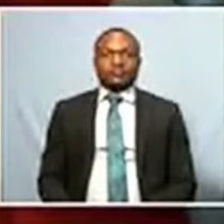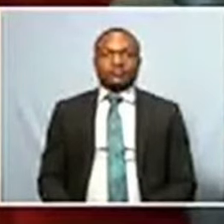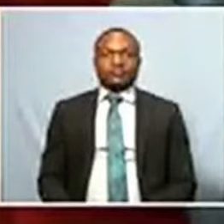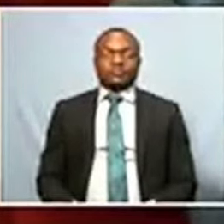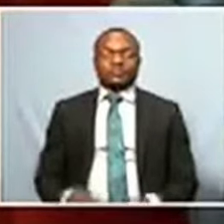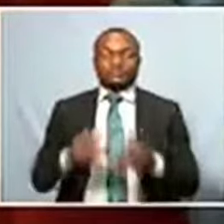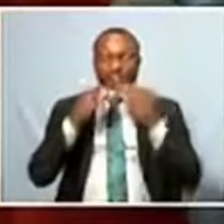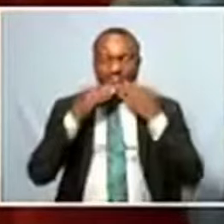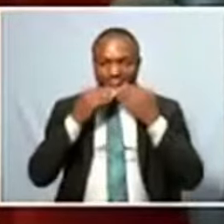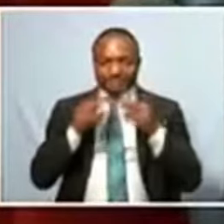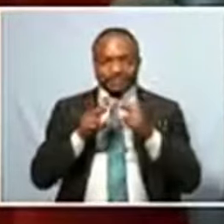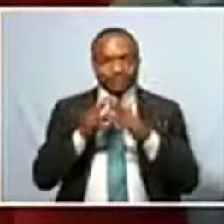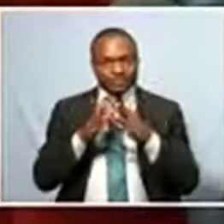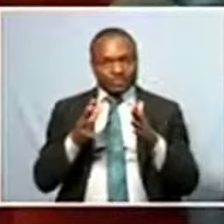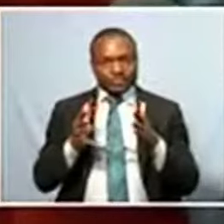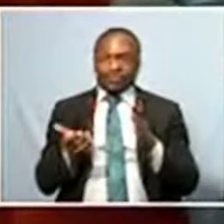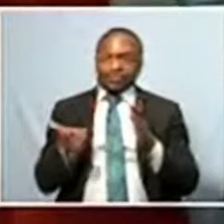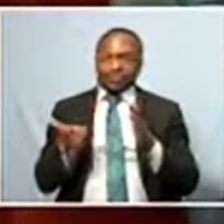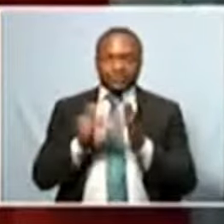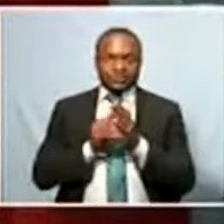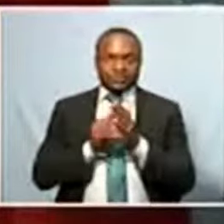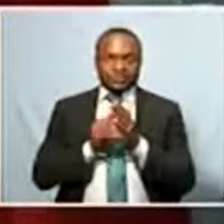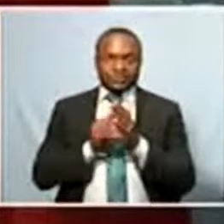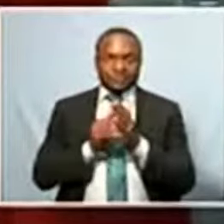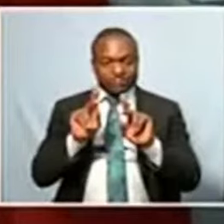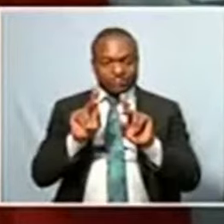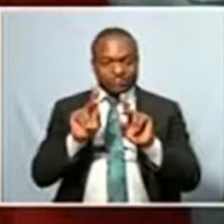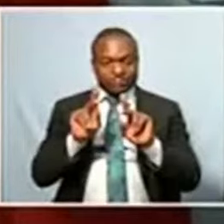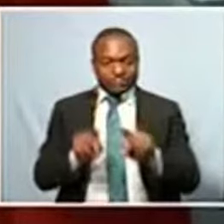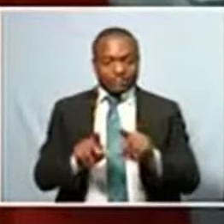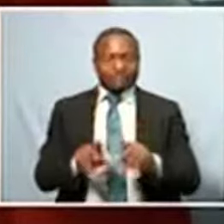Thank you very much once more, Mr. Chairman.